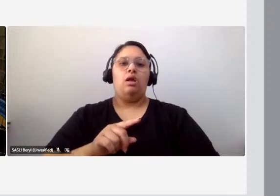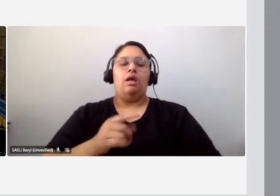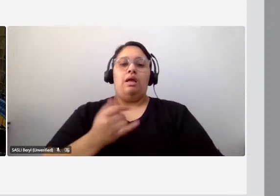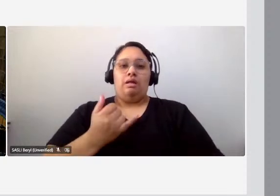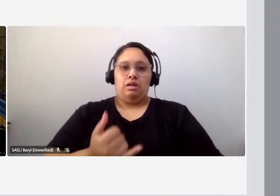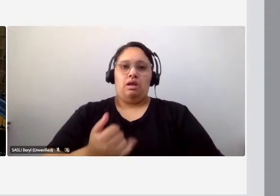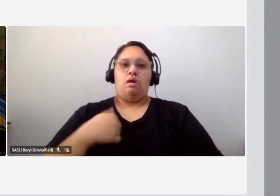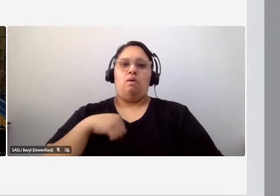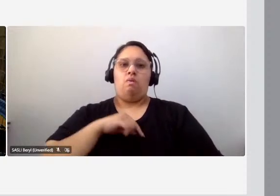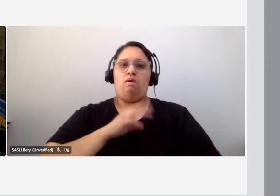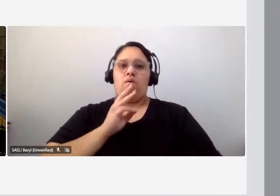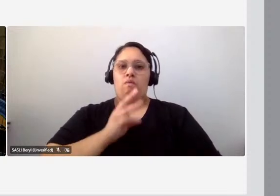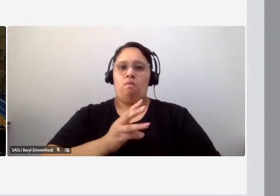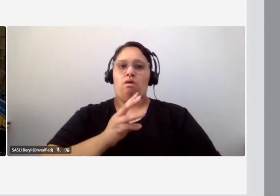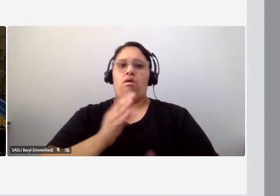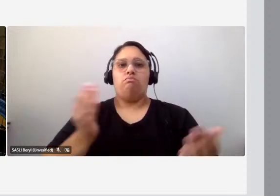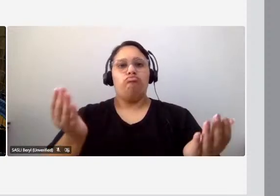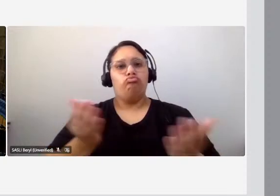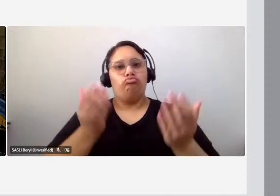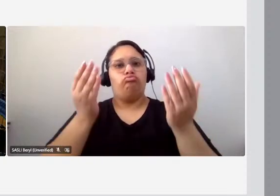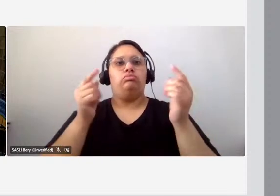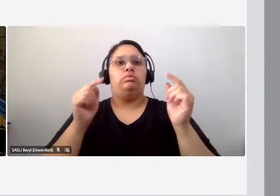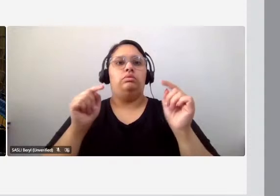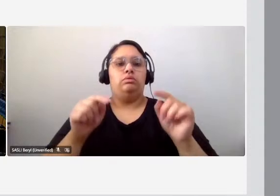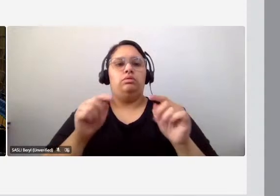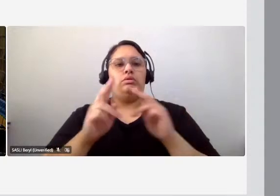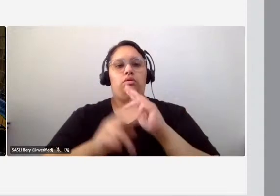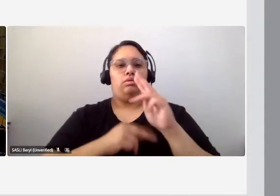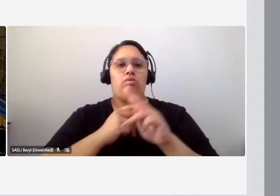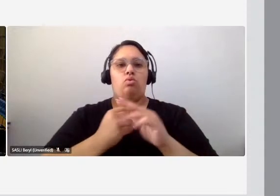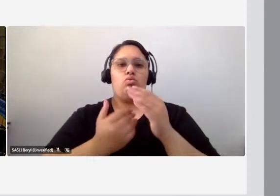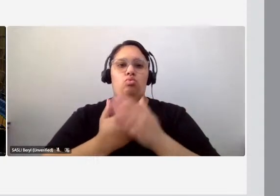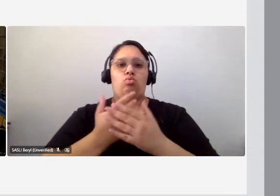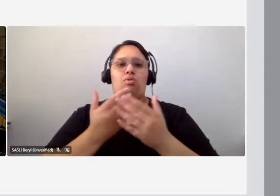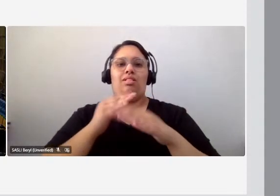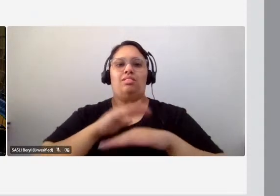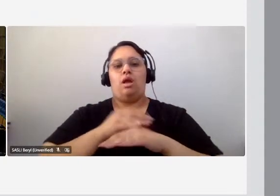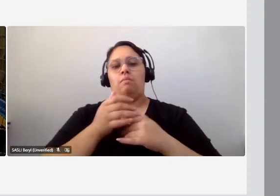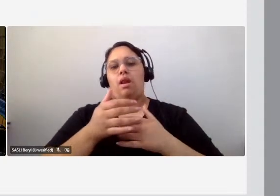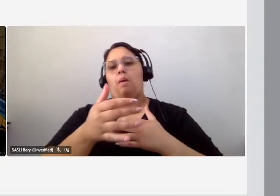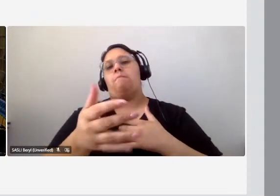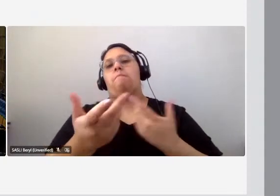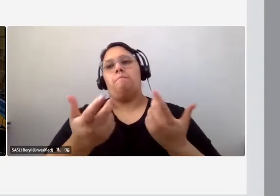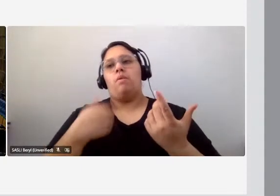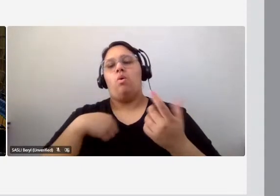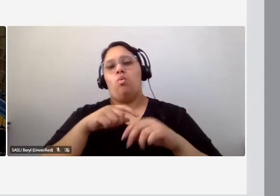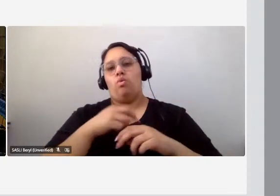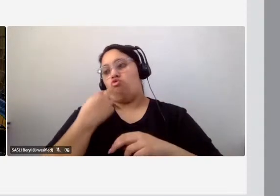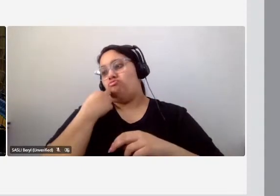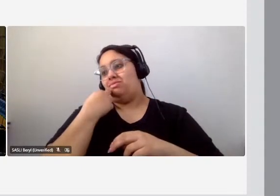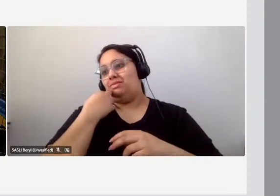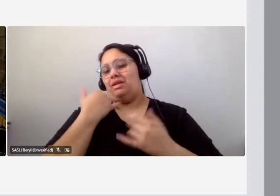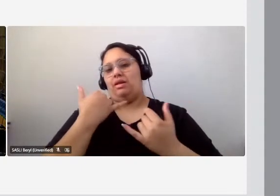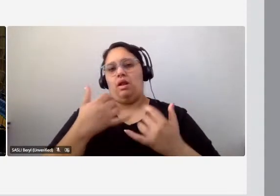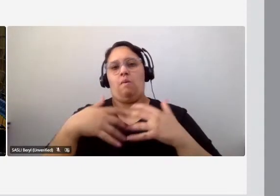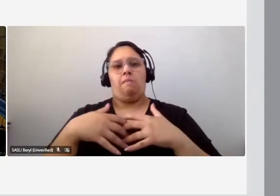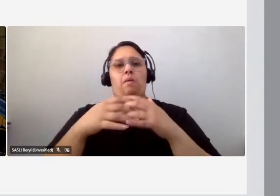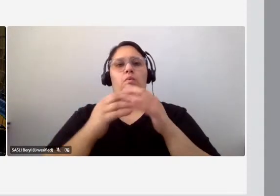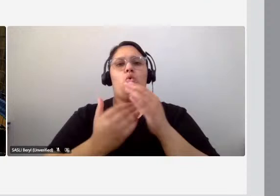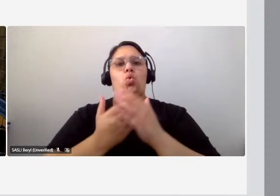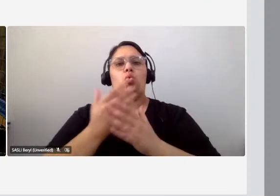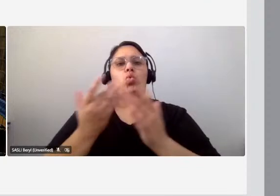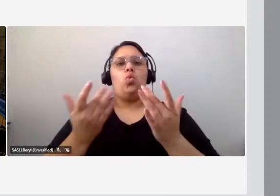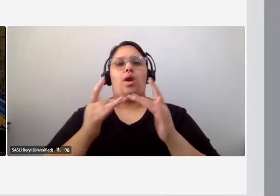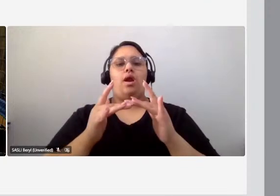are going to be resuscitating this with time. We've just recently created a new